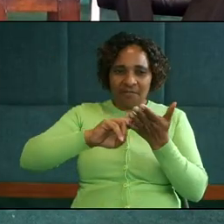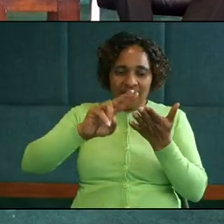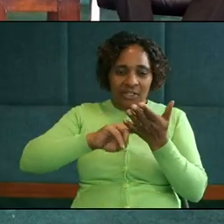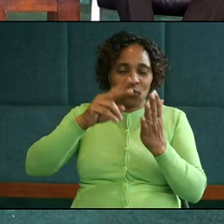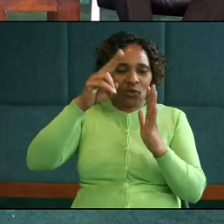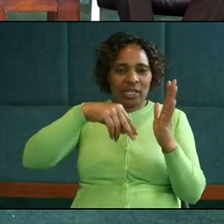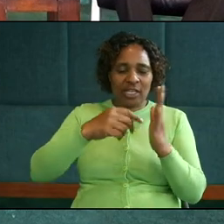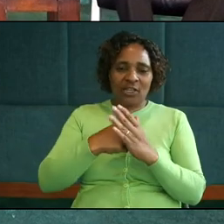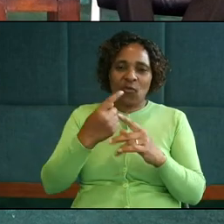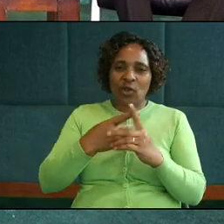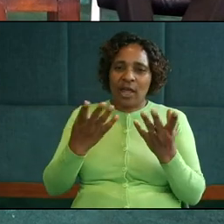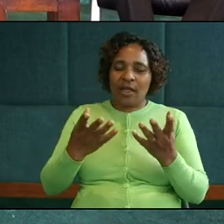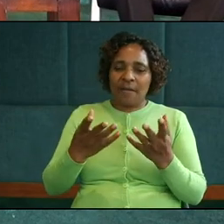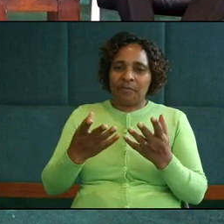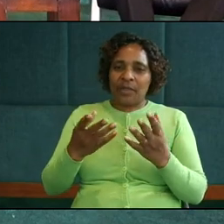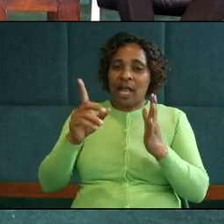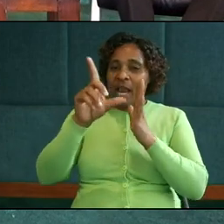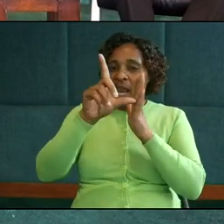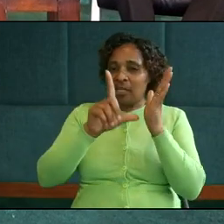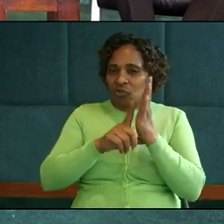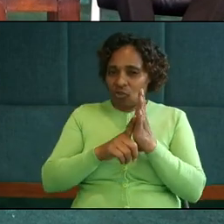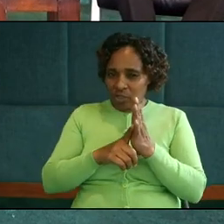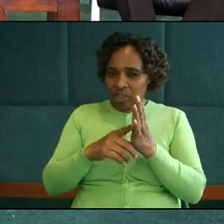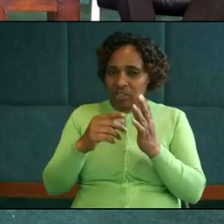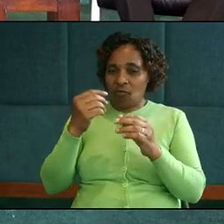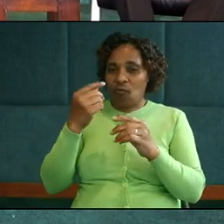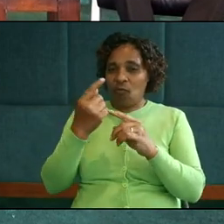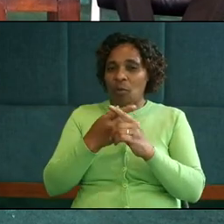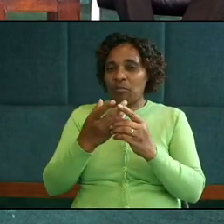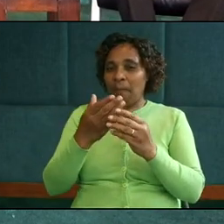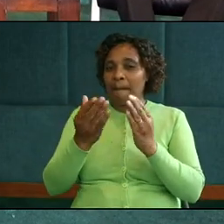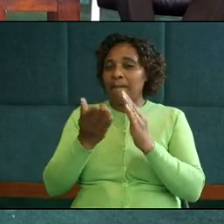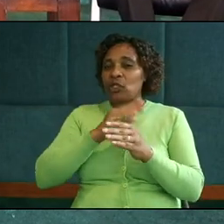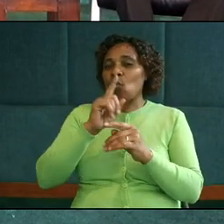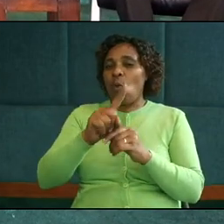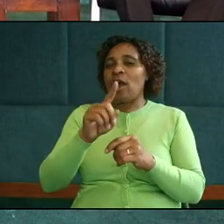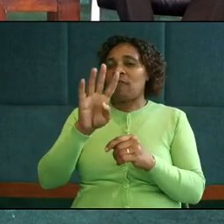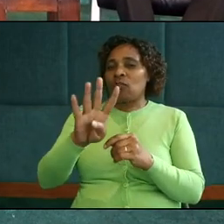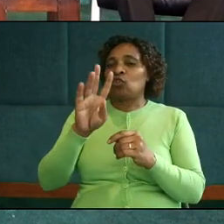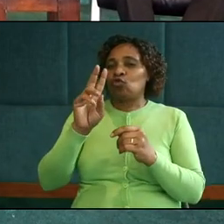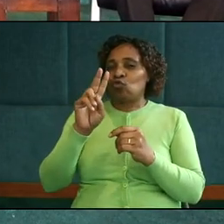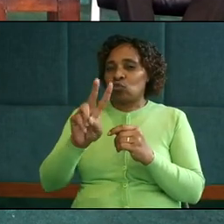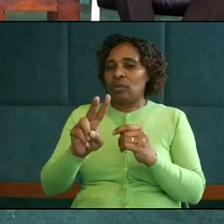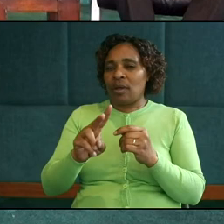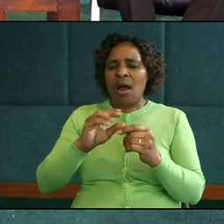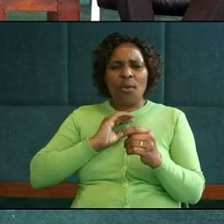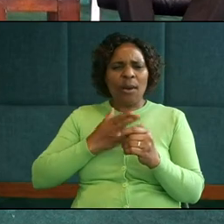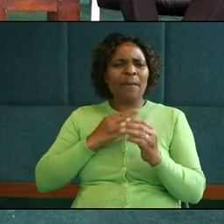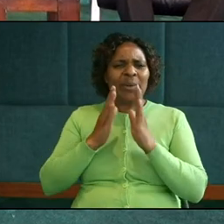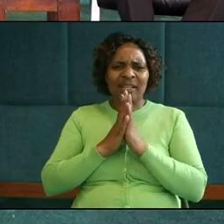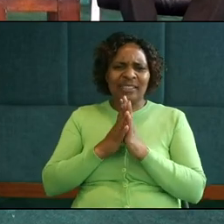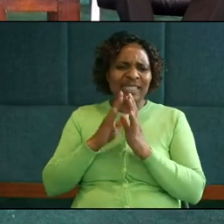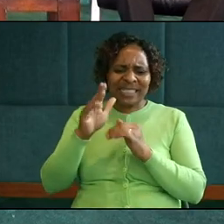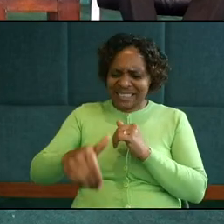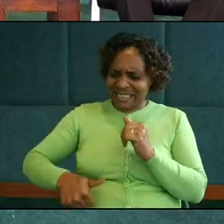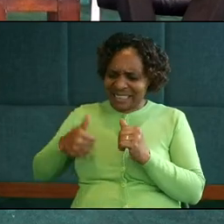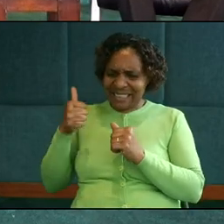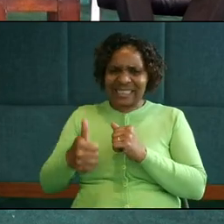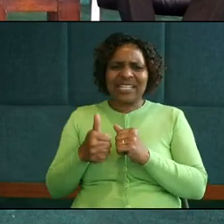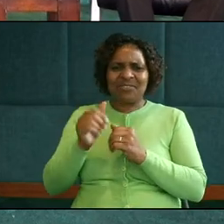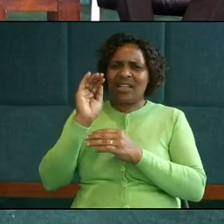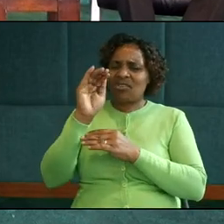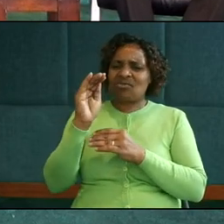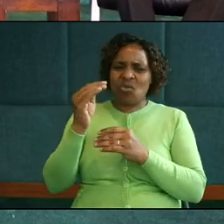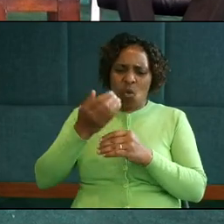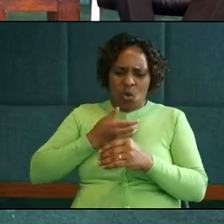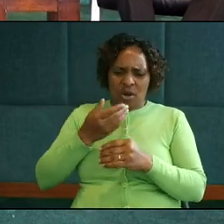quote comes from Christ Object Lessons, page 142. And it says, you know, our prayers are not to be a selfish asking merely